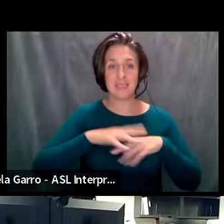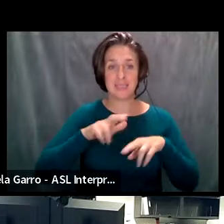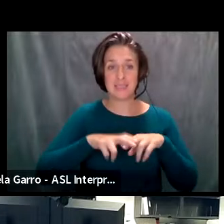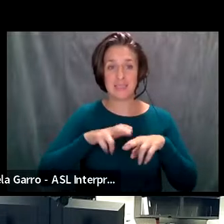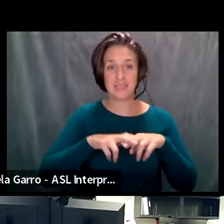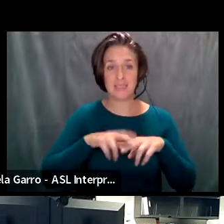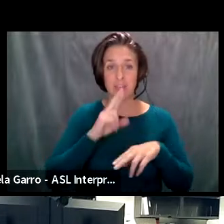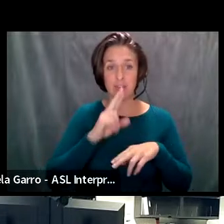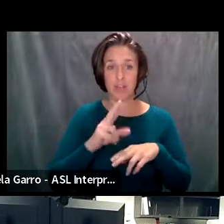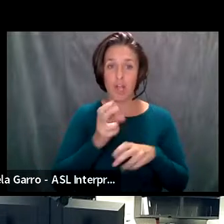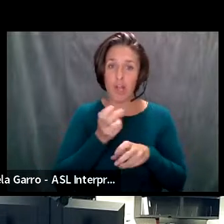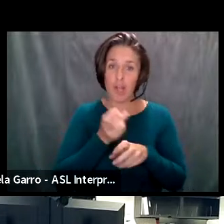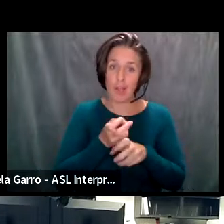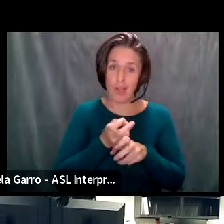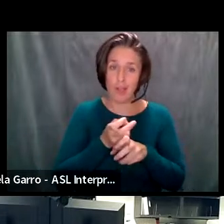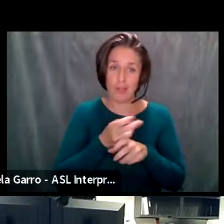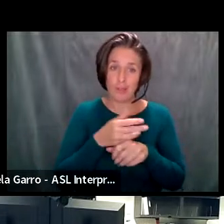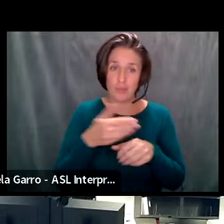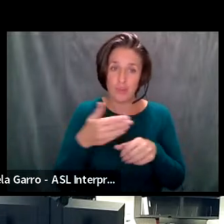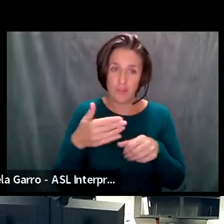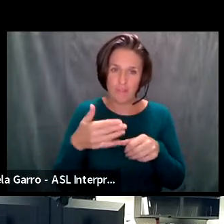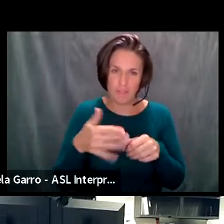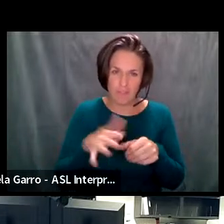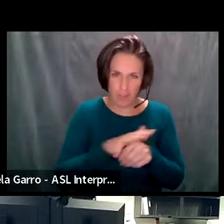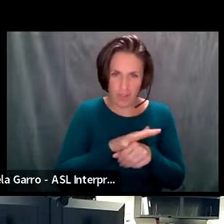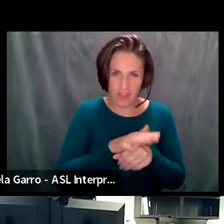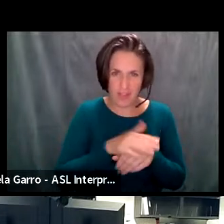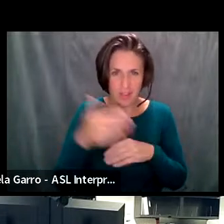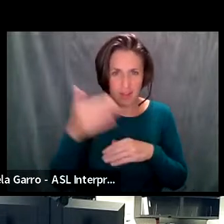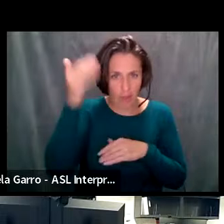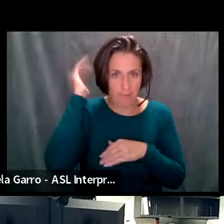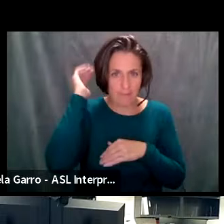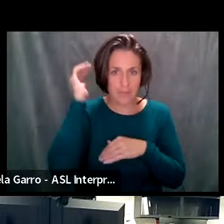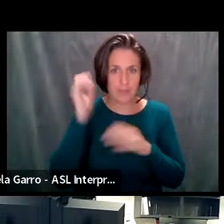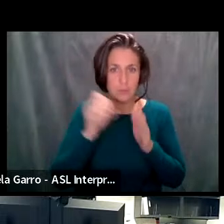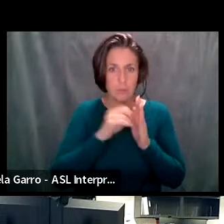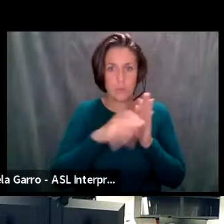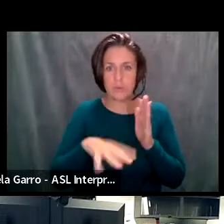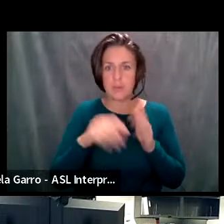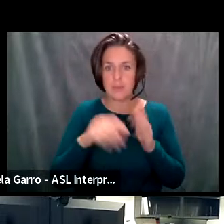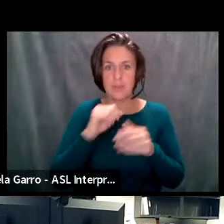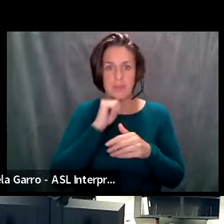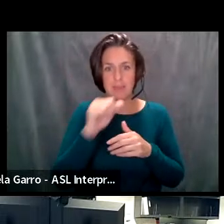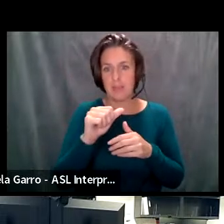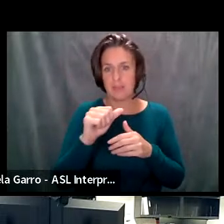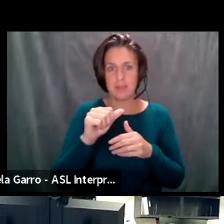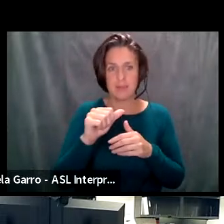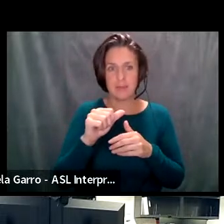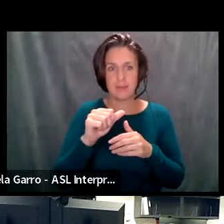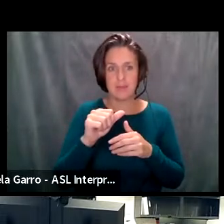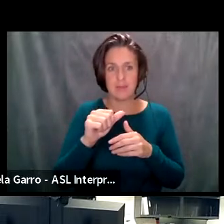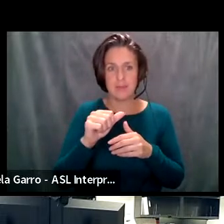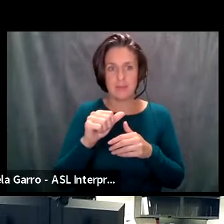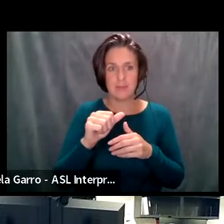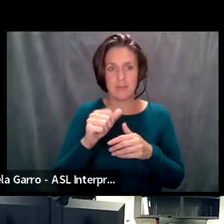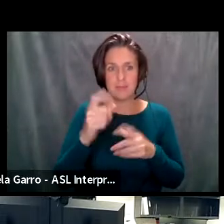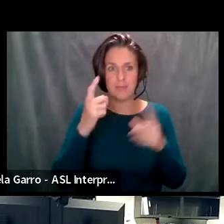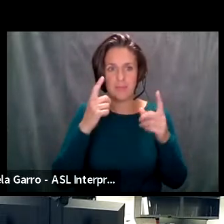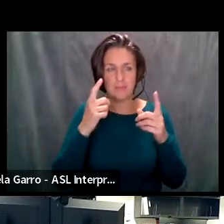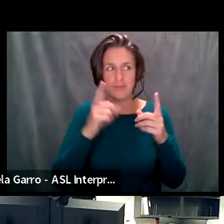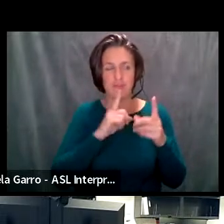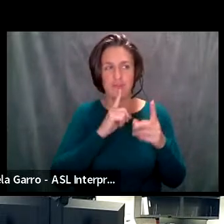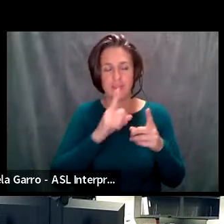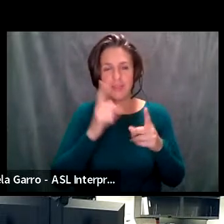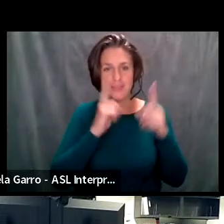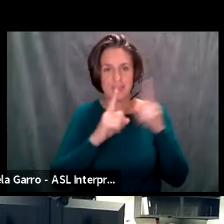are hard to fully cover students, and it doesn't account for the different heights and sizes of